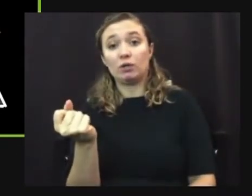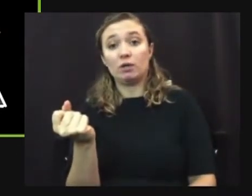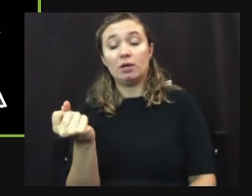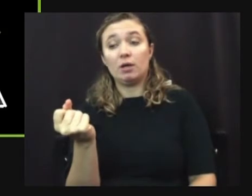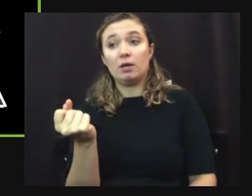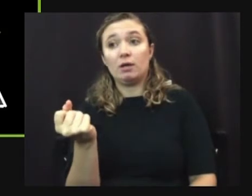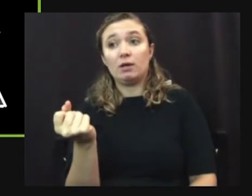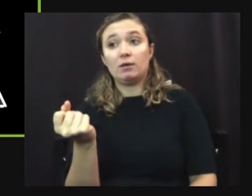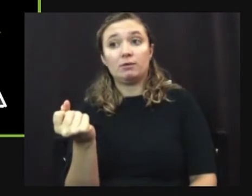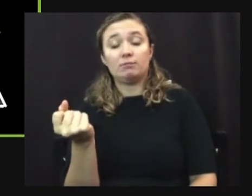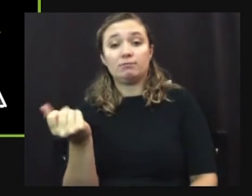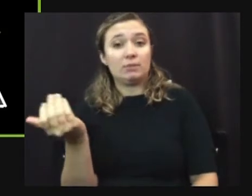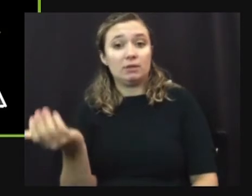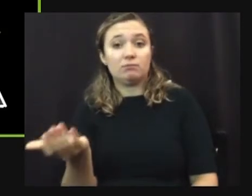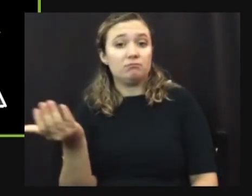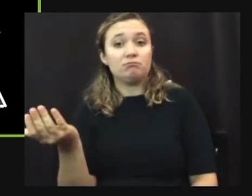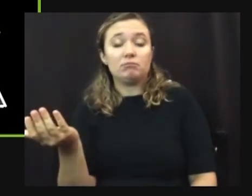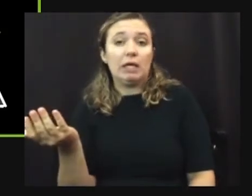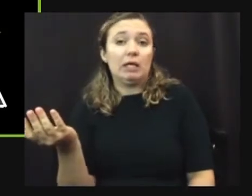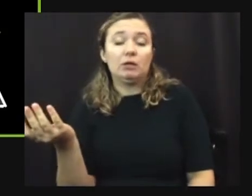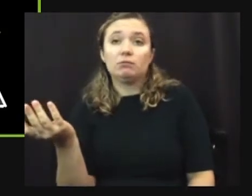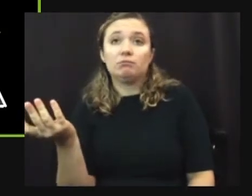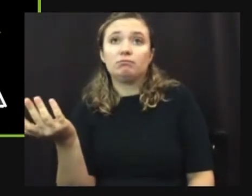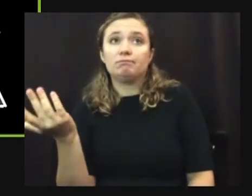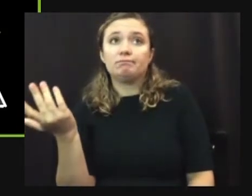was extremely